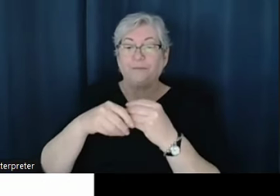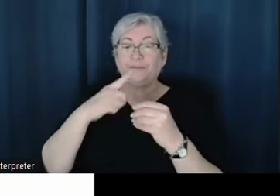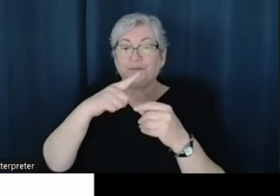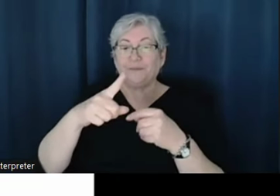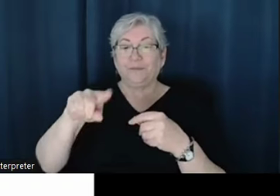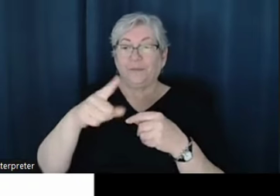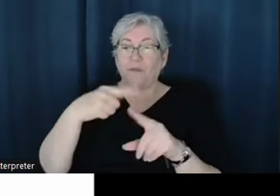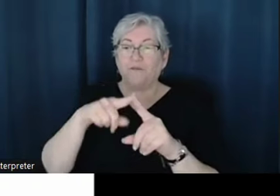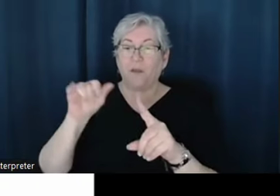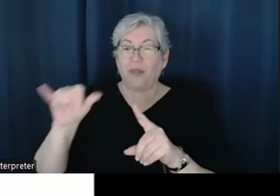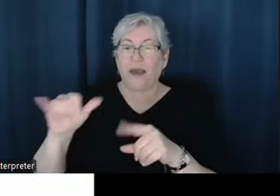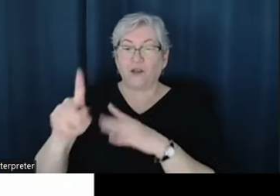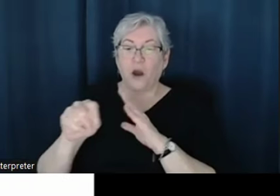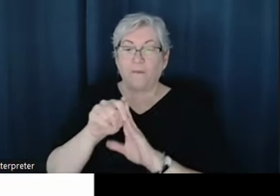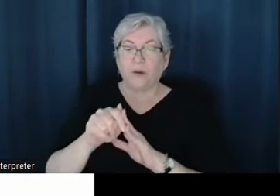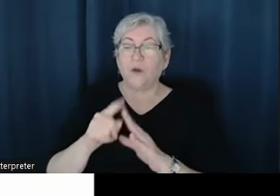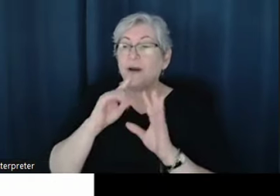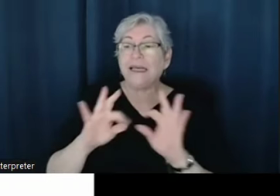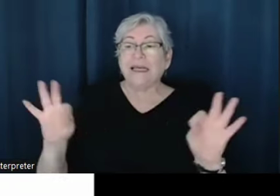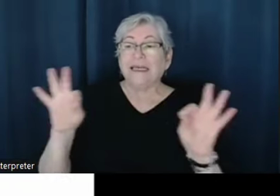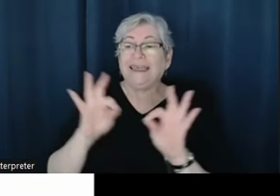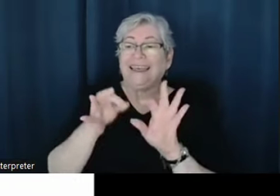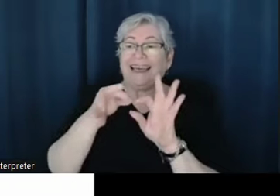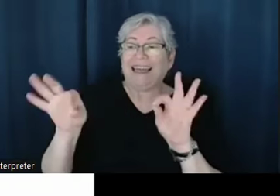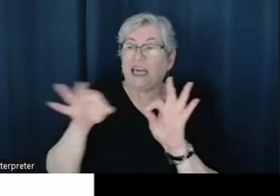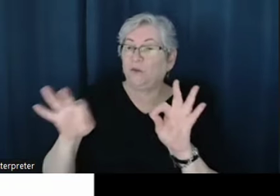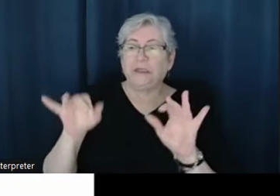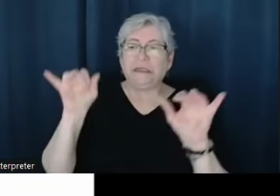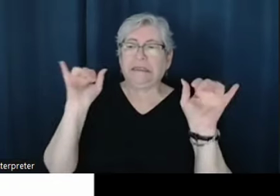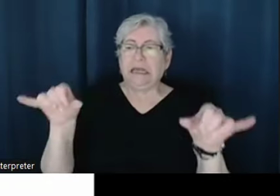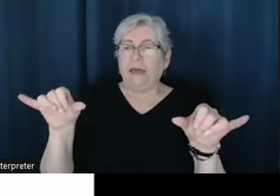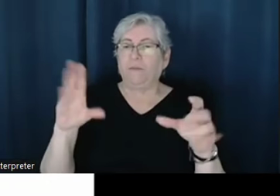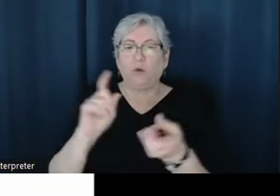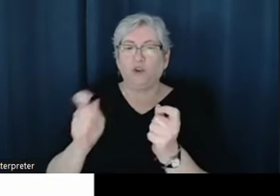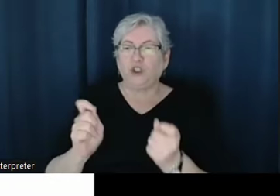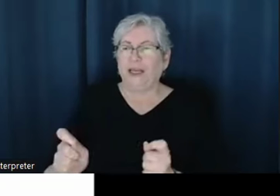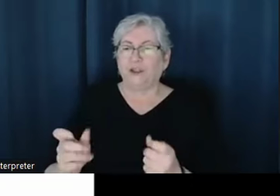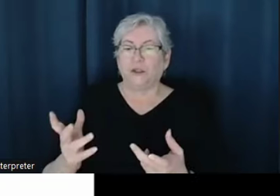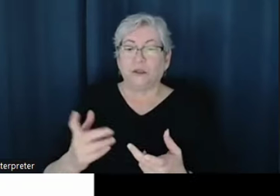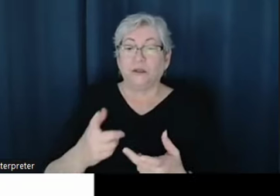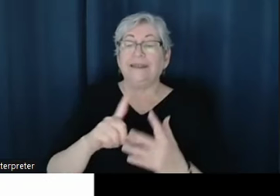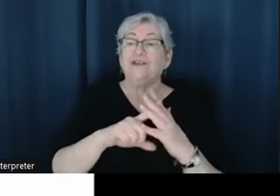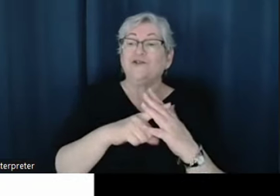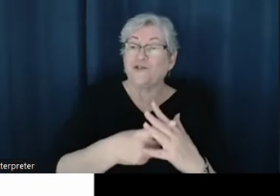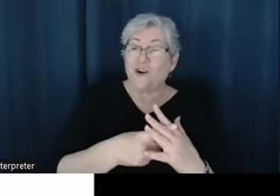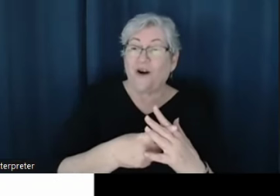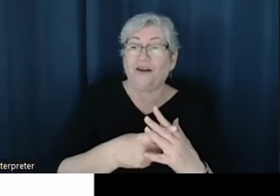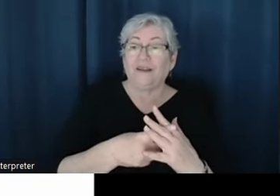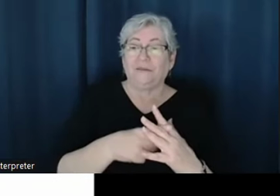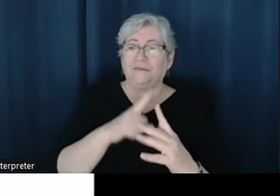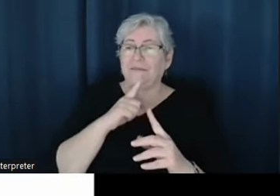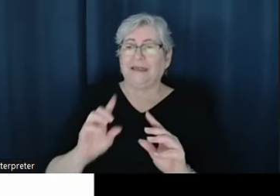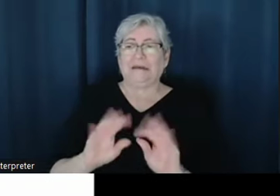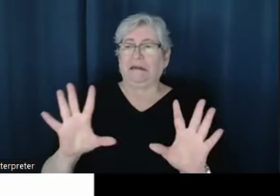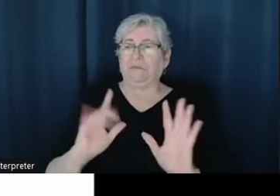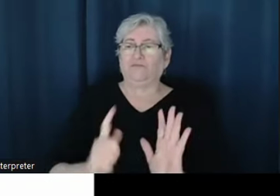from, and the key language did not change. So all these things started explicitly being